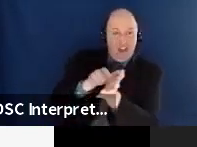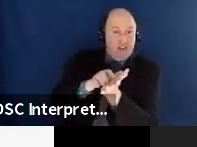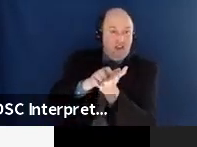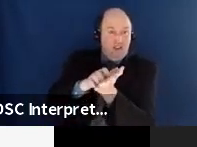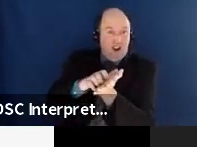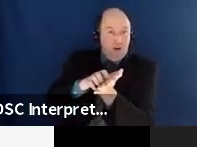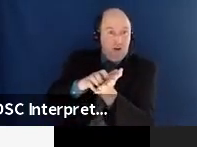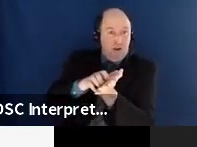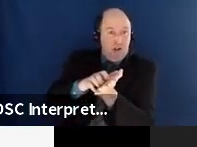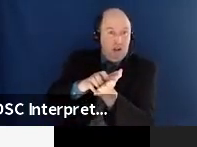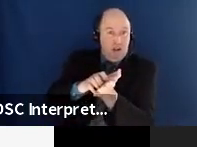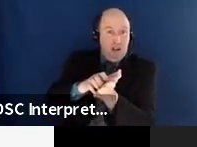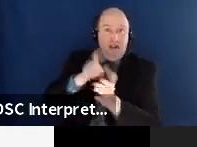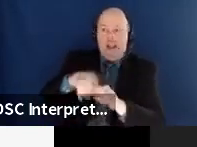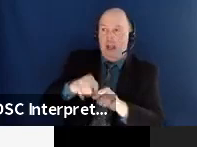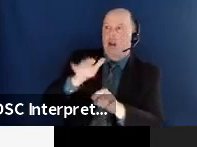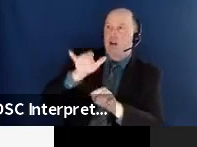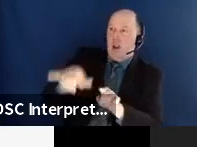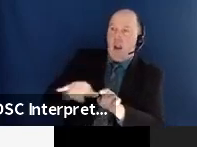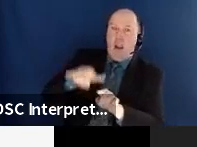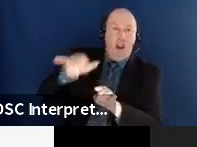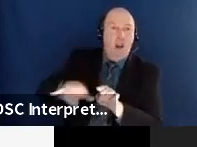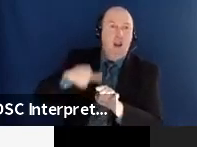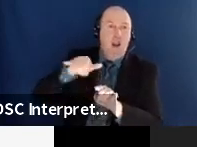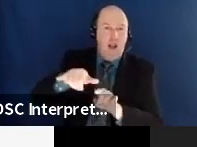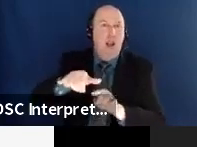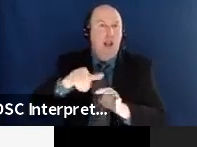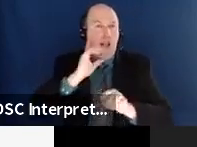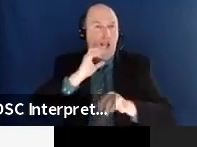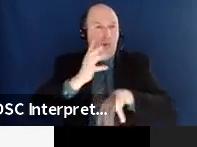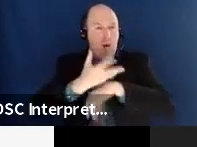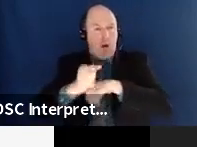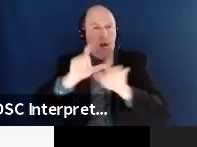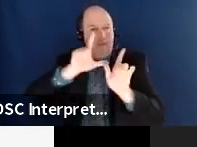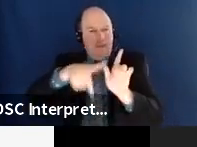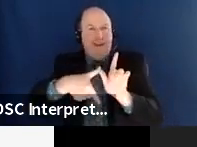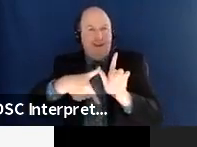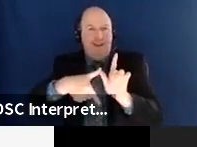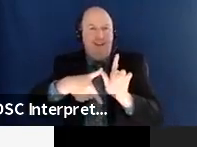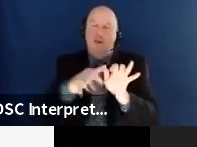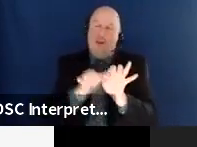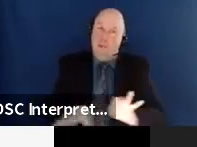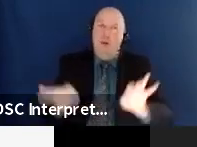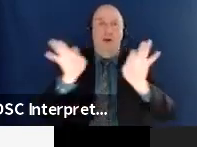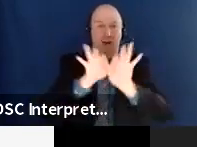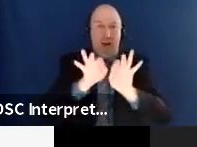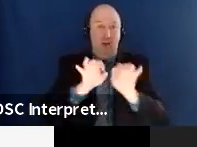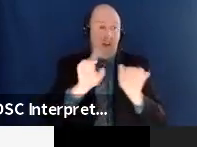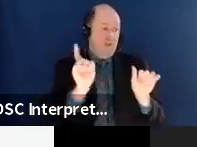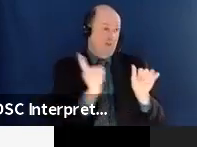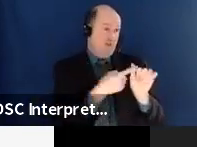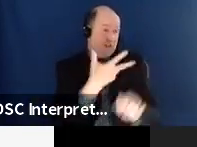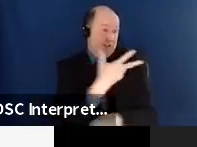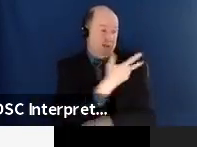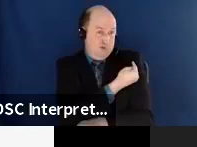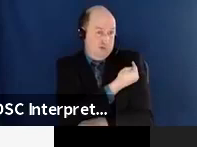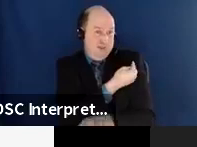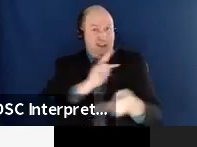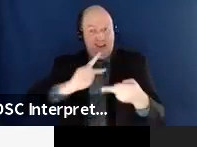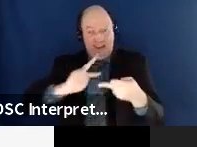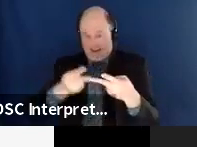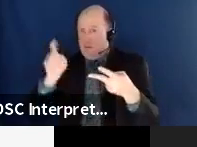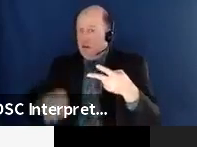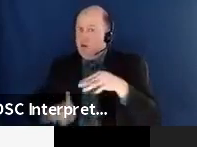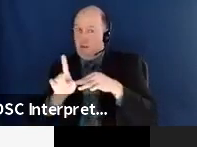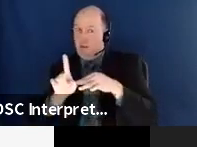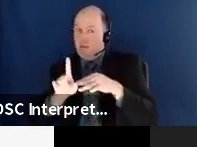used up quickly in order to avoid expiration. So you have to make sure you show up for that second dose appointment for a number of reasons.